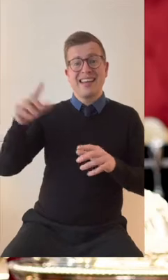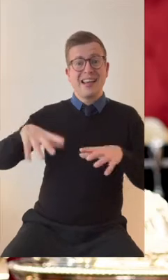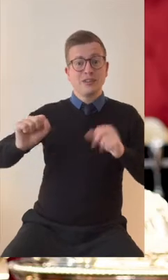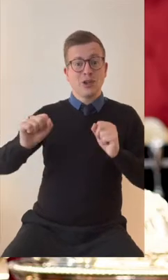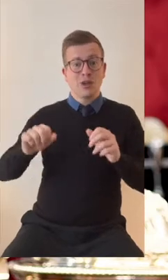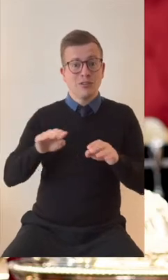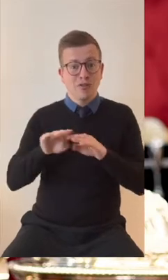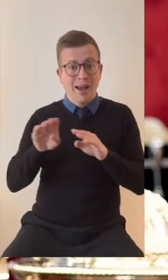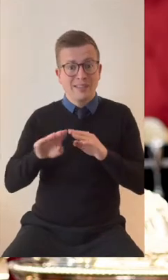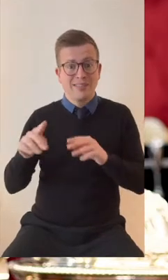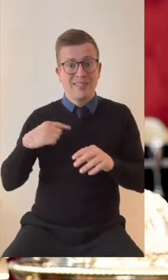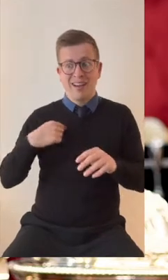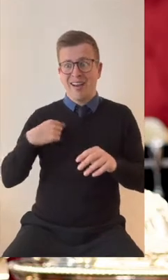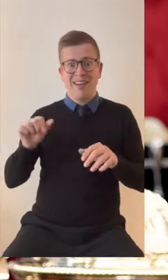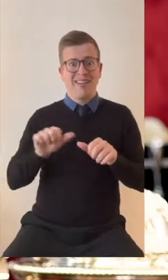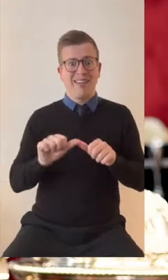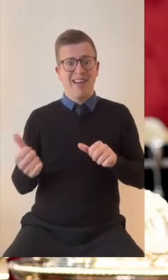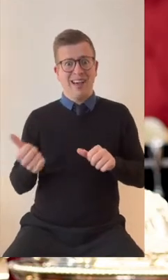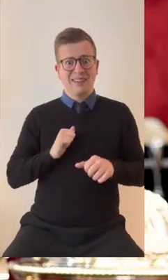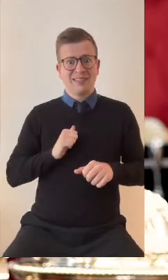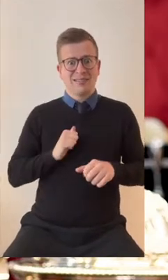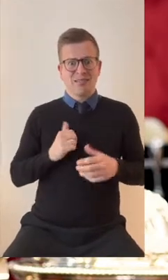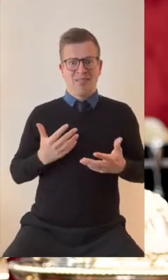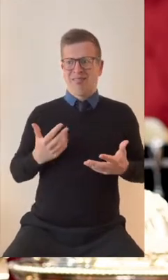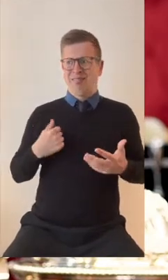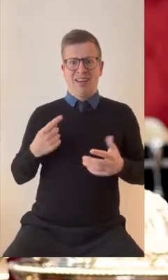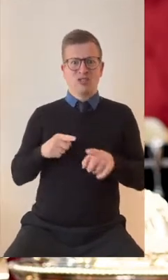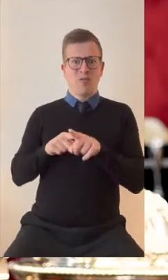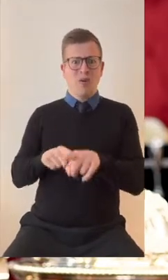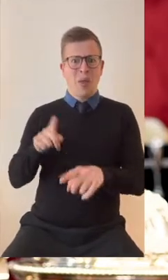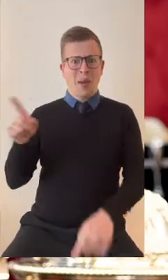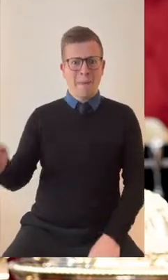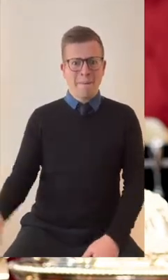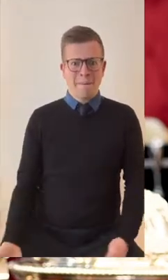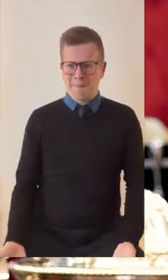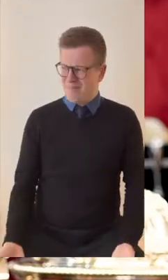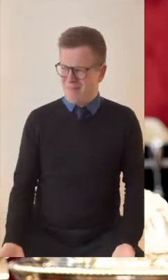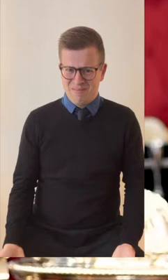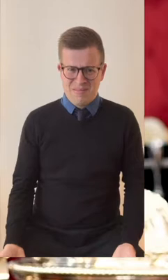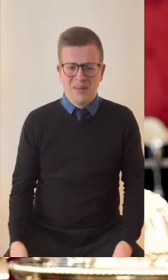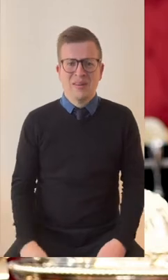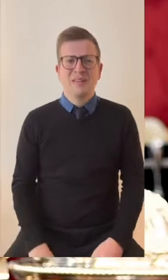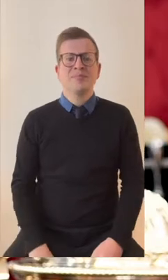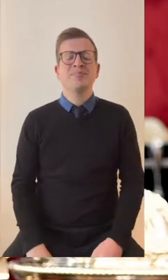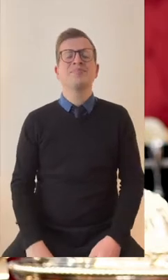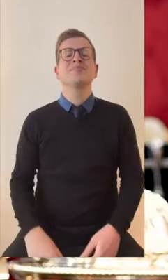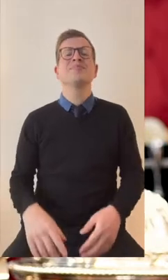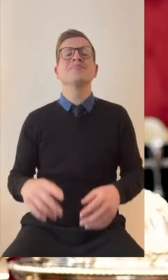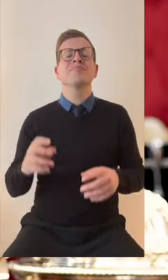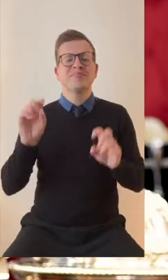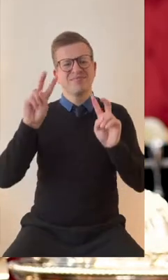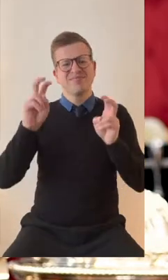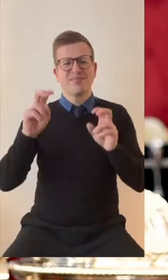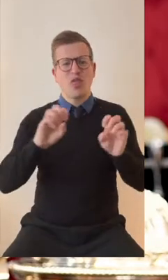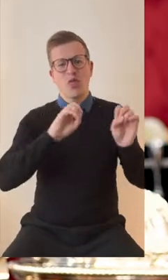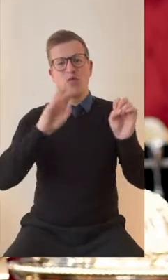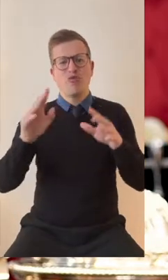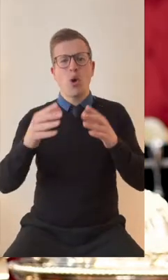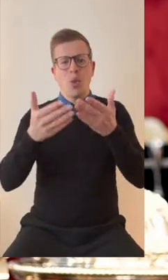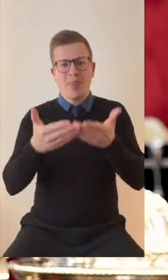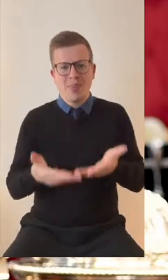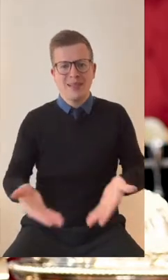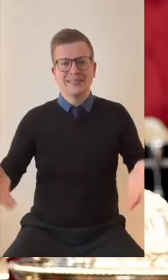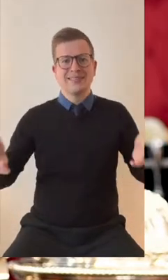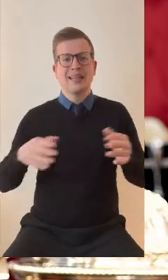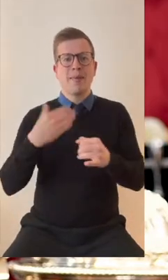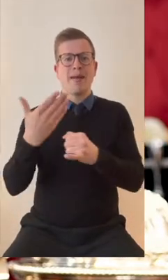showed them how it's meant to be done. And then I sort of had to follow him, which was, I suppose, be thrown into the, if you're thrown in the deep end, you can see if